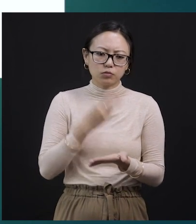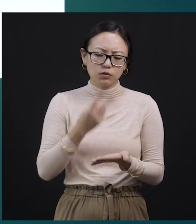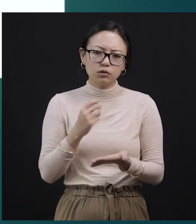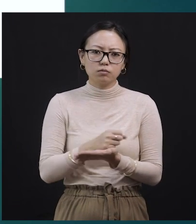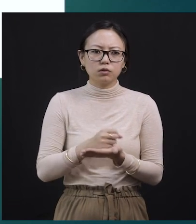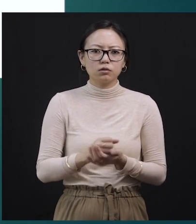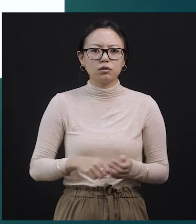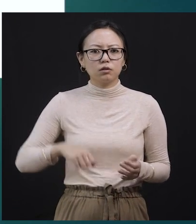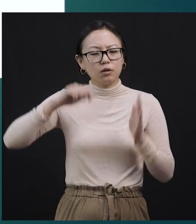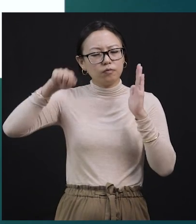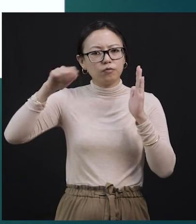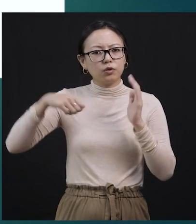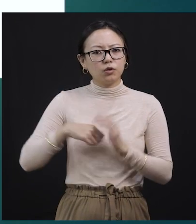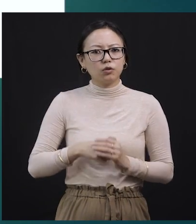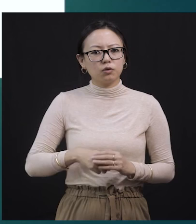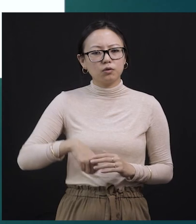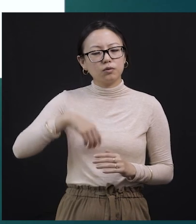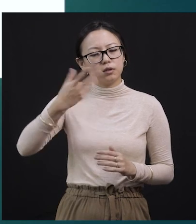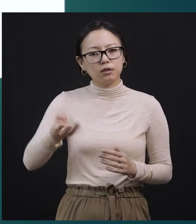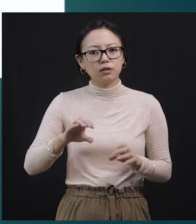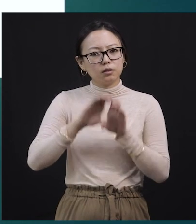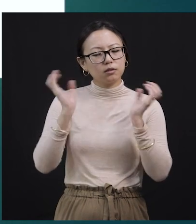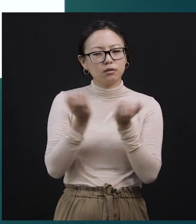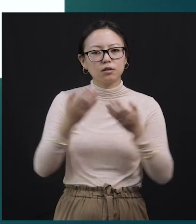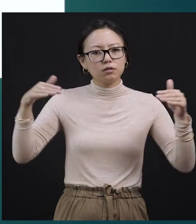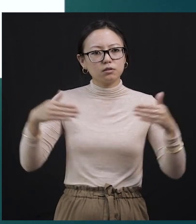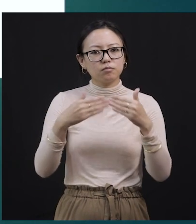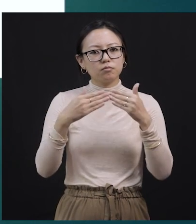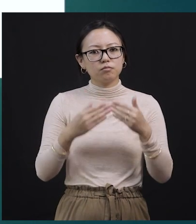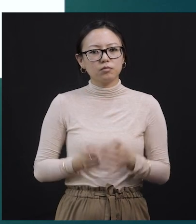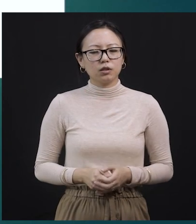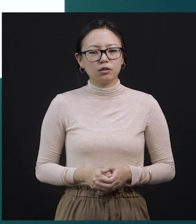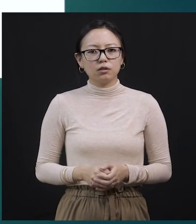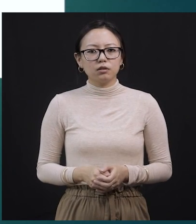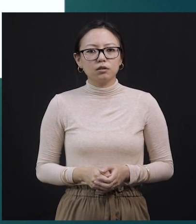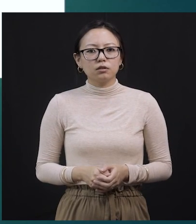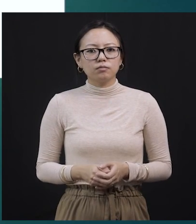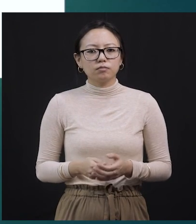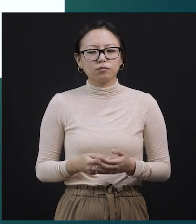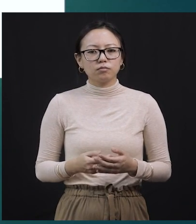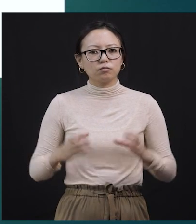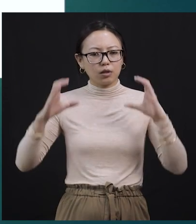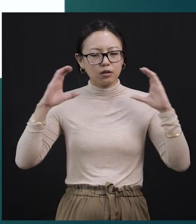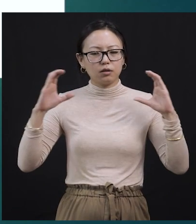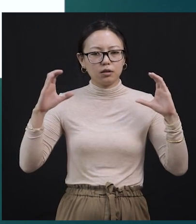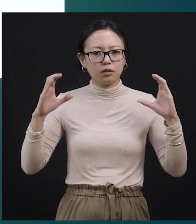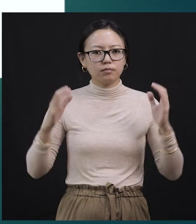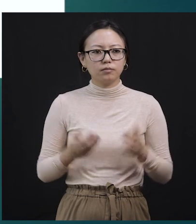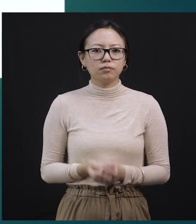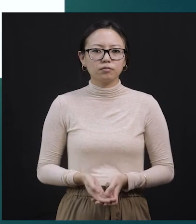again join to me in the another class, and I will bring to you again another interesting chapter. Till then, all of you